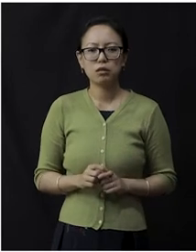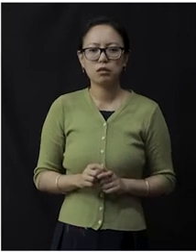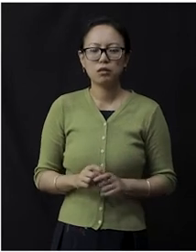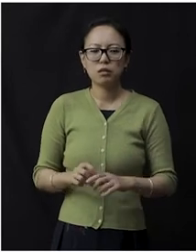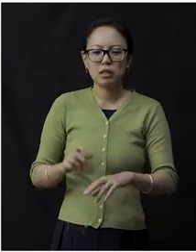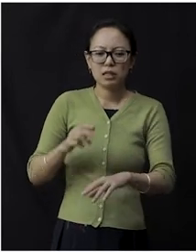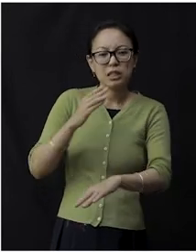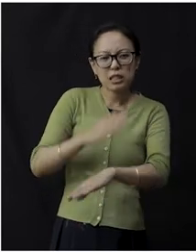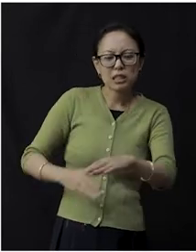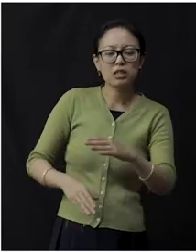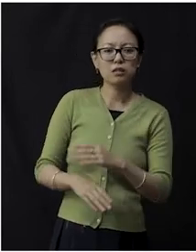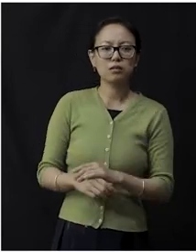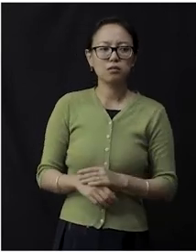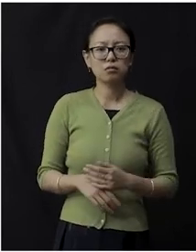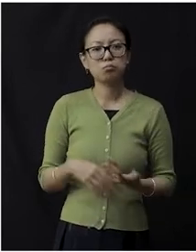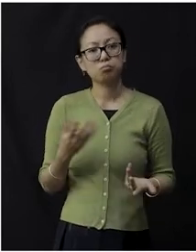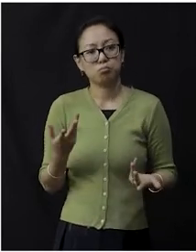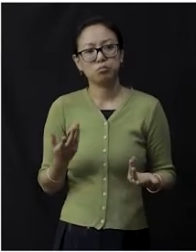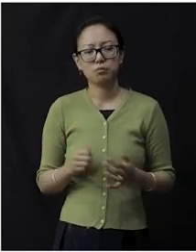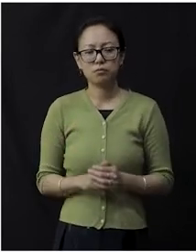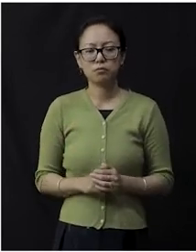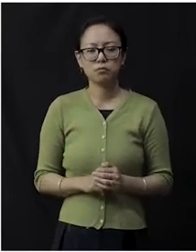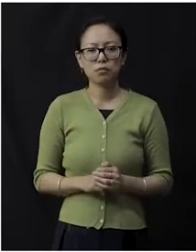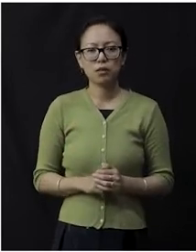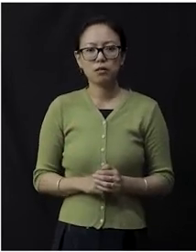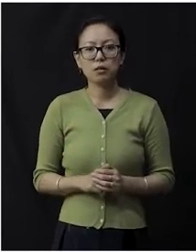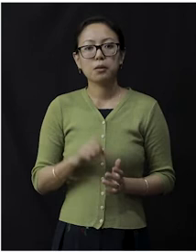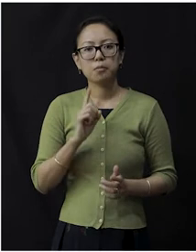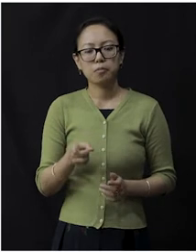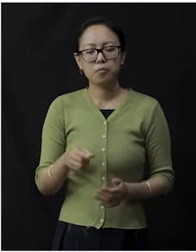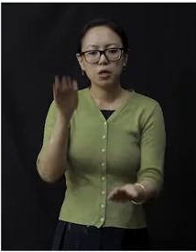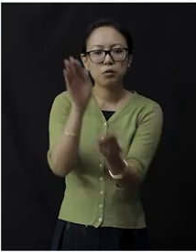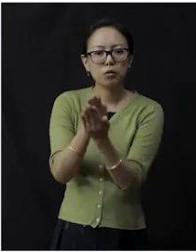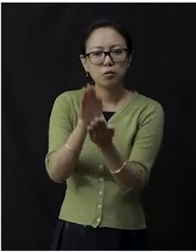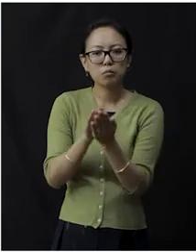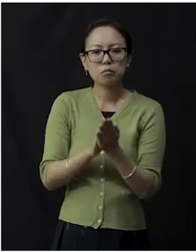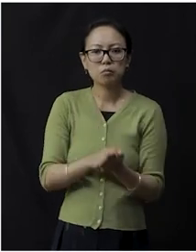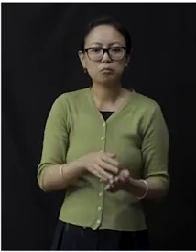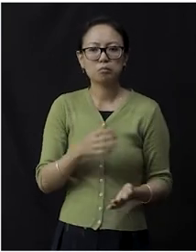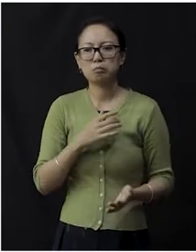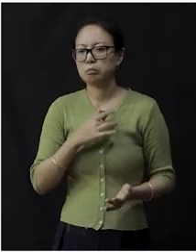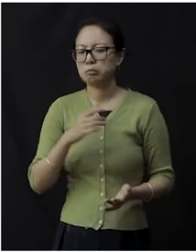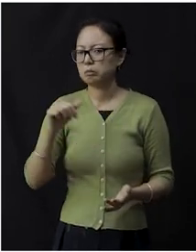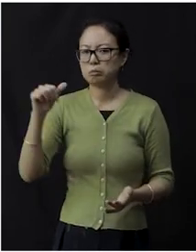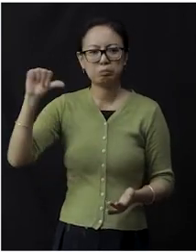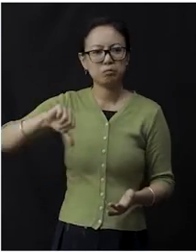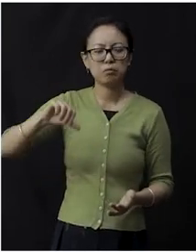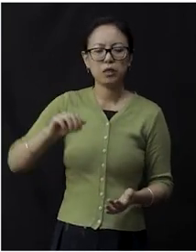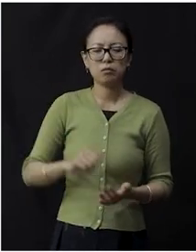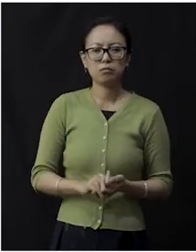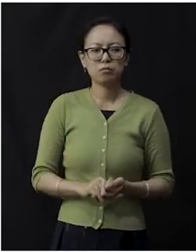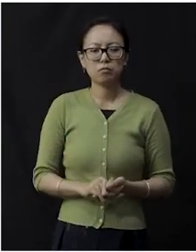But certainly crocodile is not a nice animal here. He's really not thinking